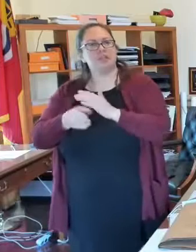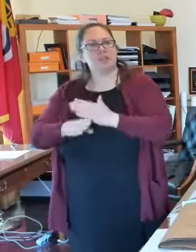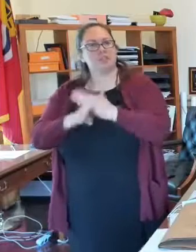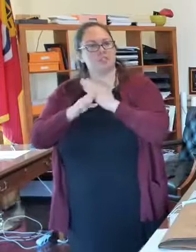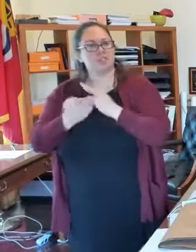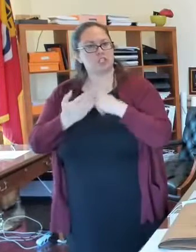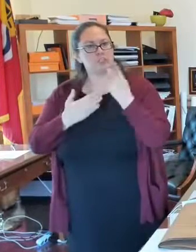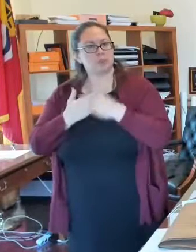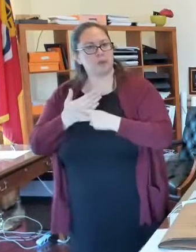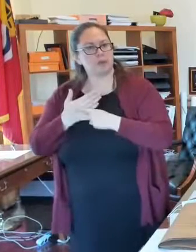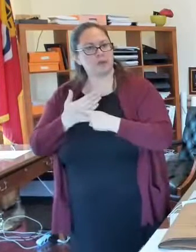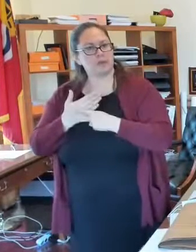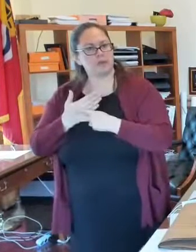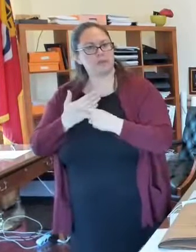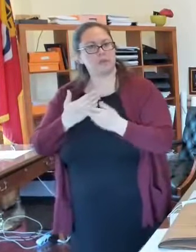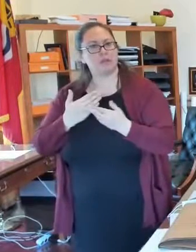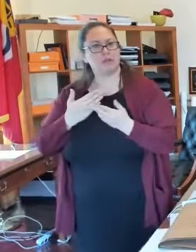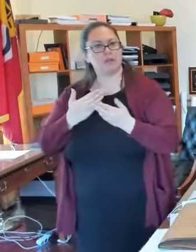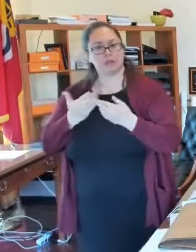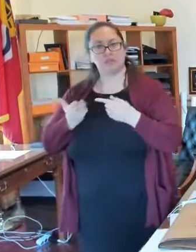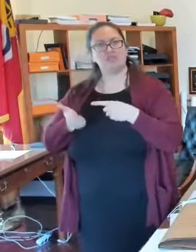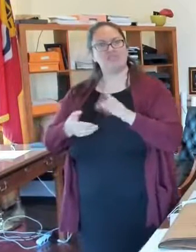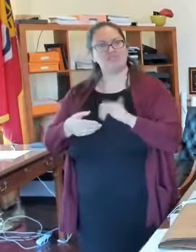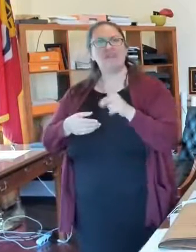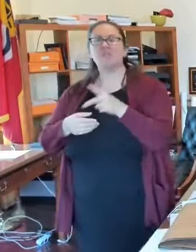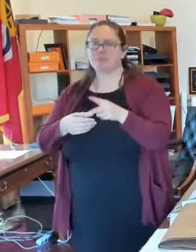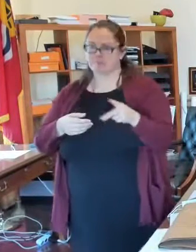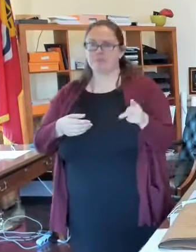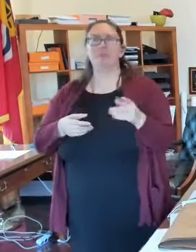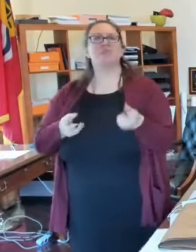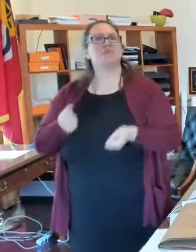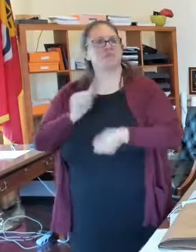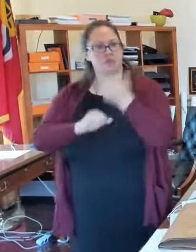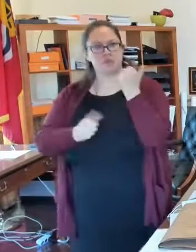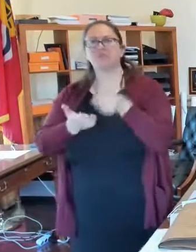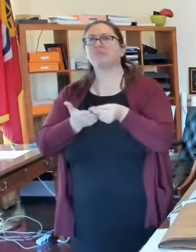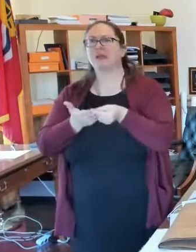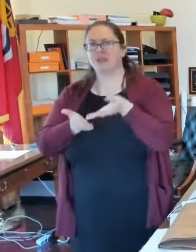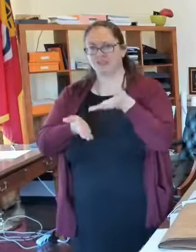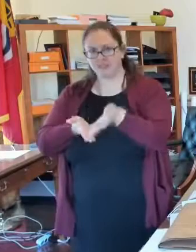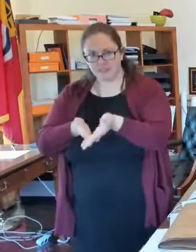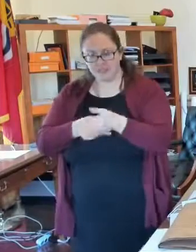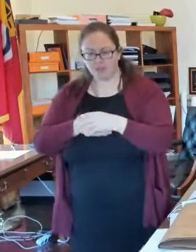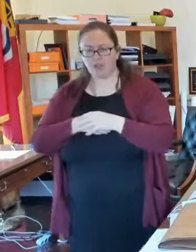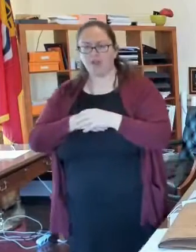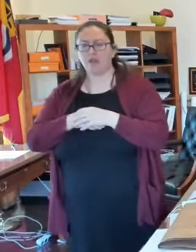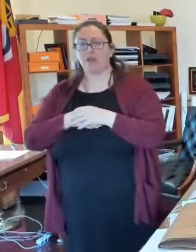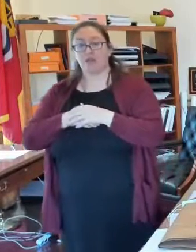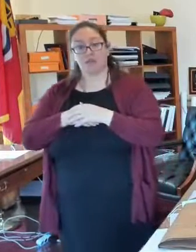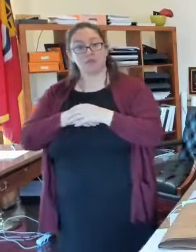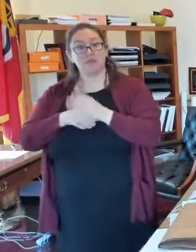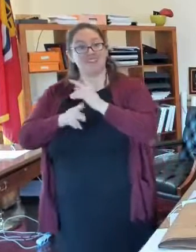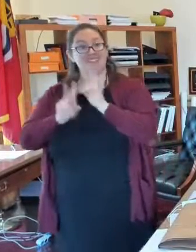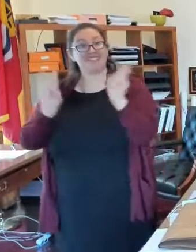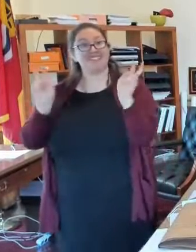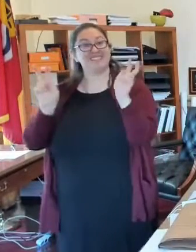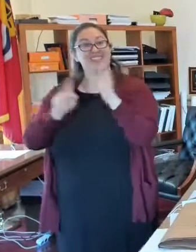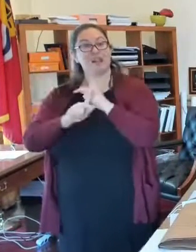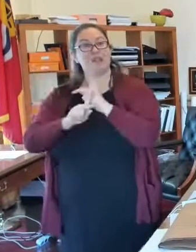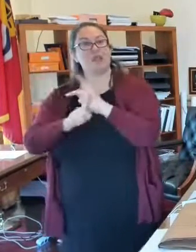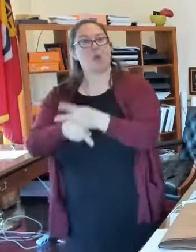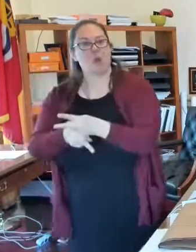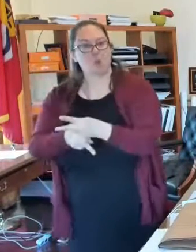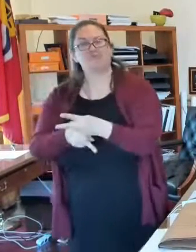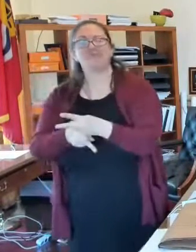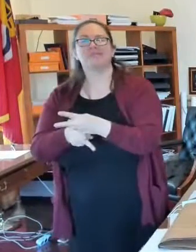of it is in the Paycheck Protection Program. And so those are loans, but they will become